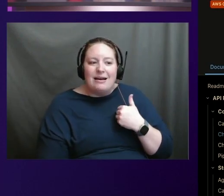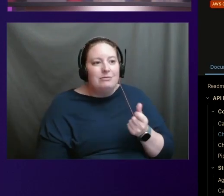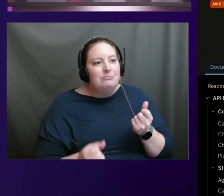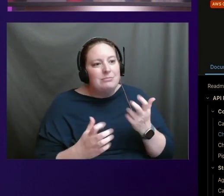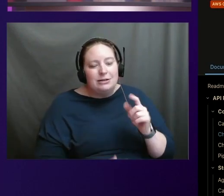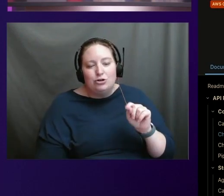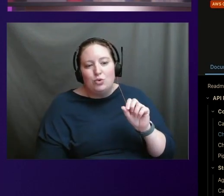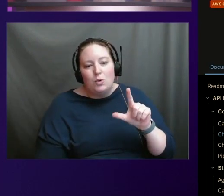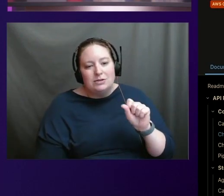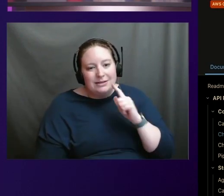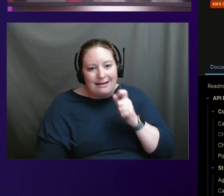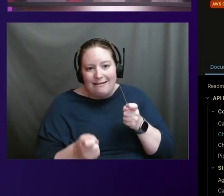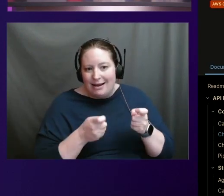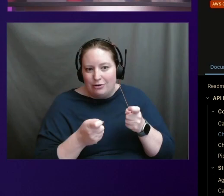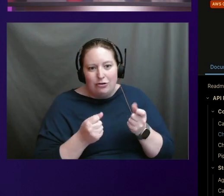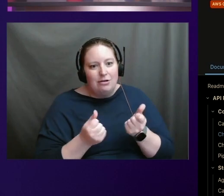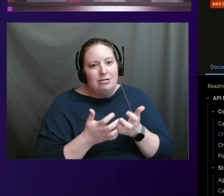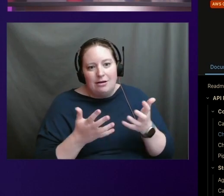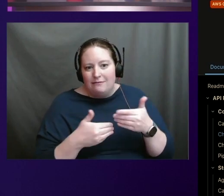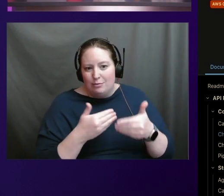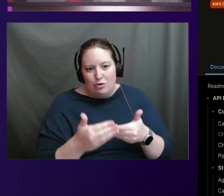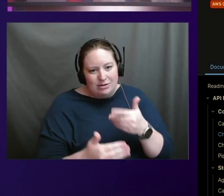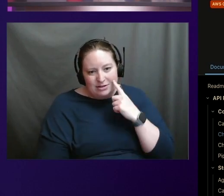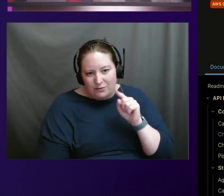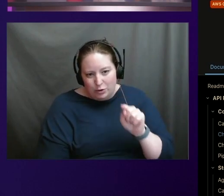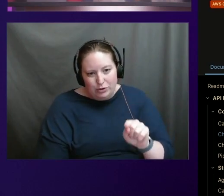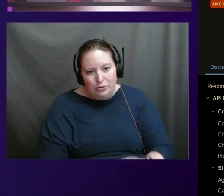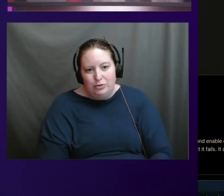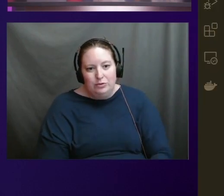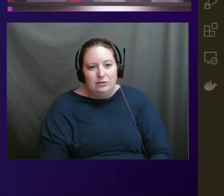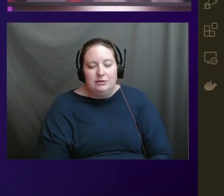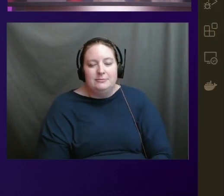you. So let's go ahead and switch.